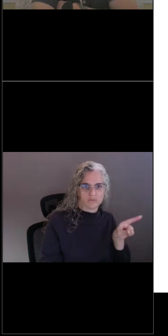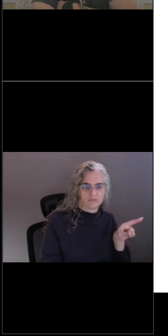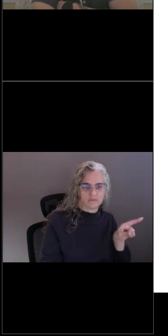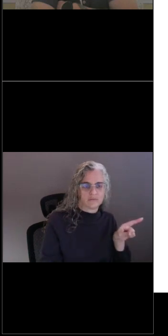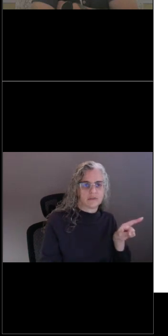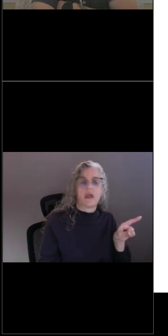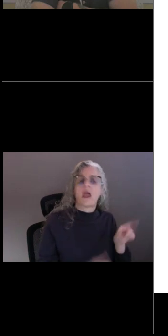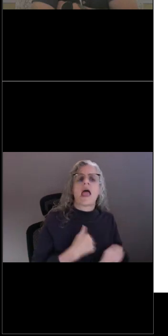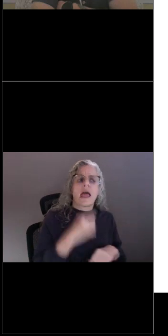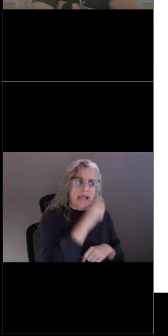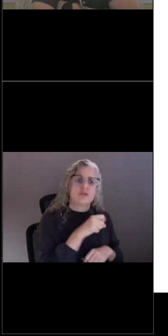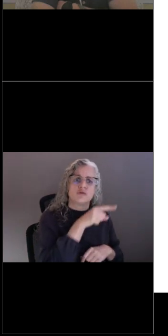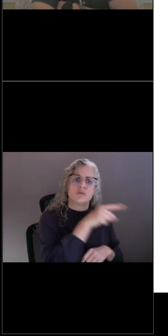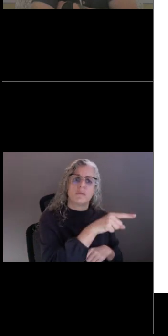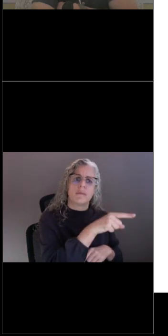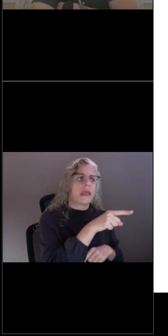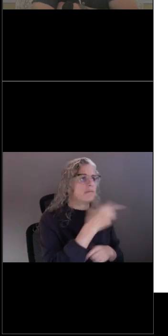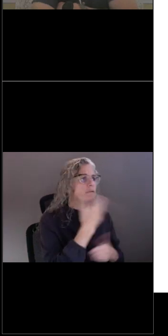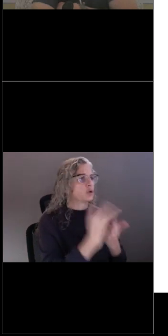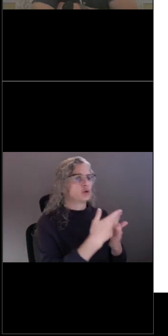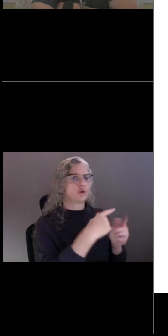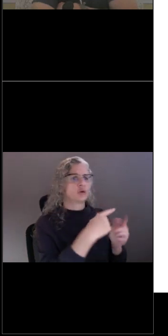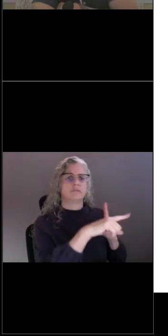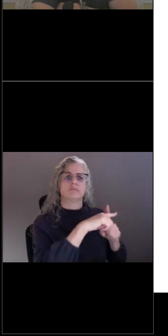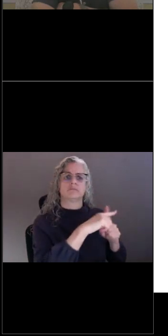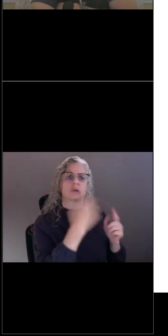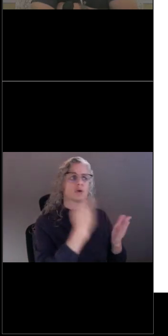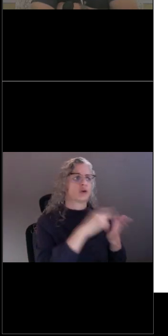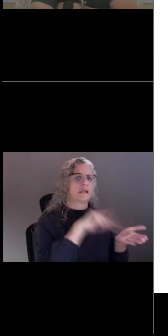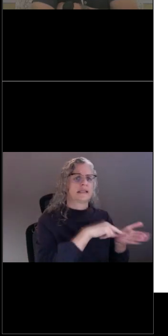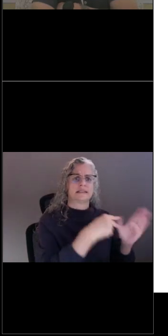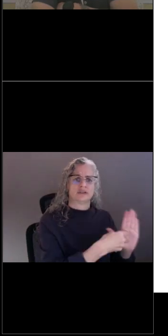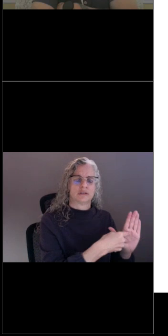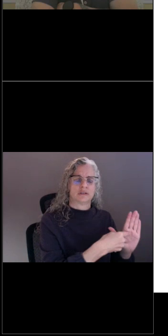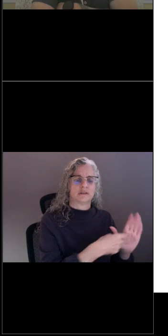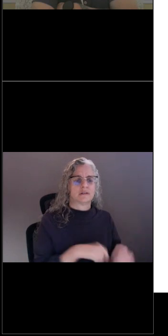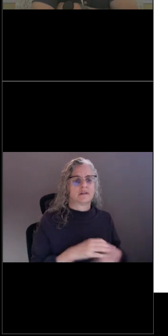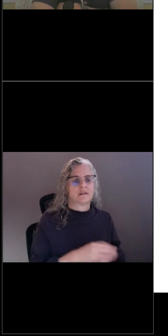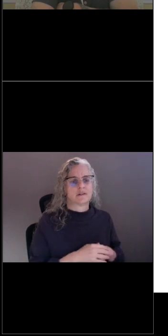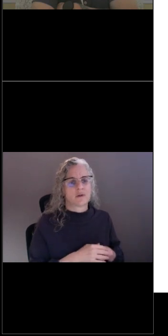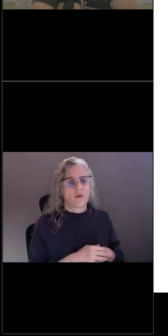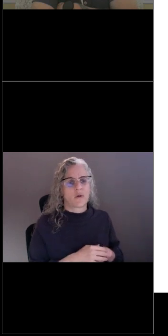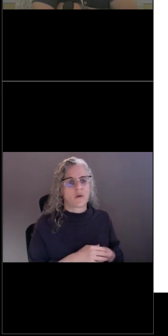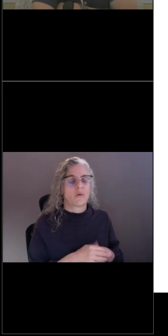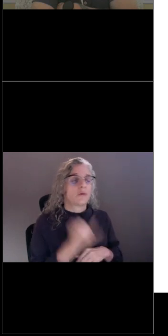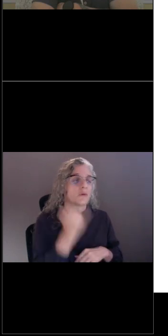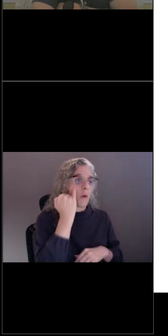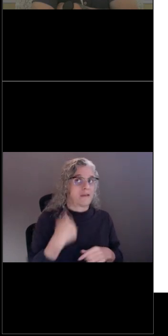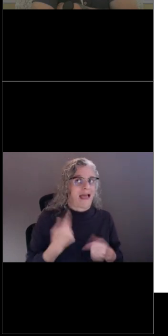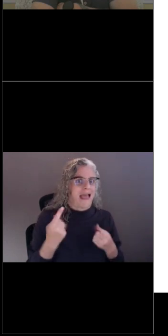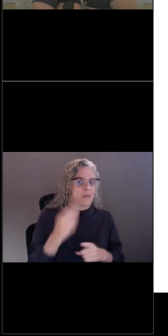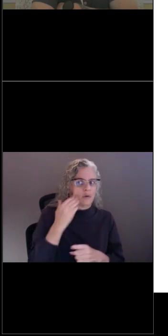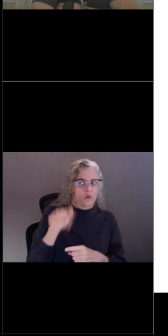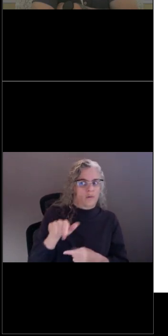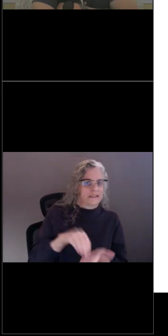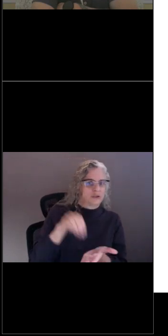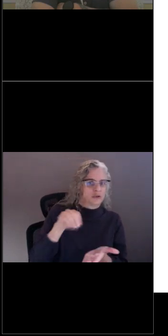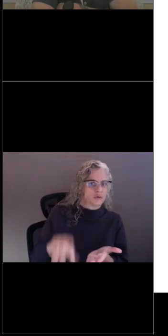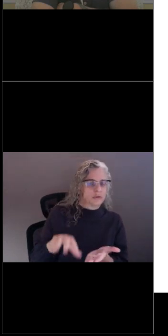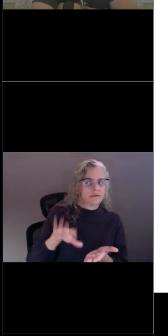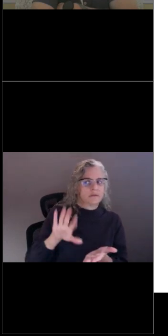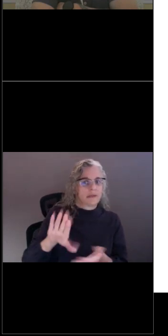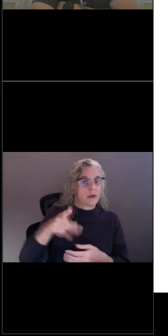start off with, right? Providing some information. So I might say about a student, if I happen to know a student's pronouns are